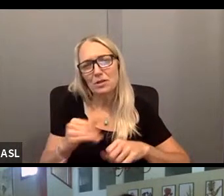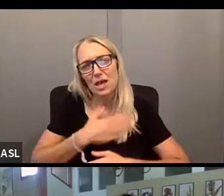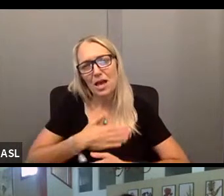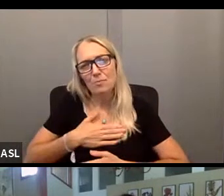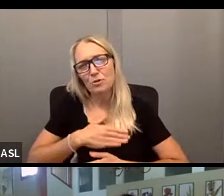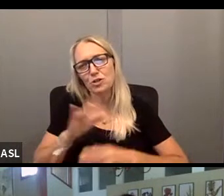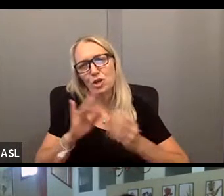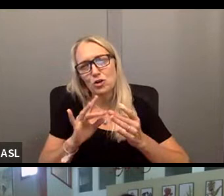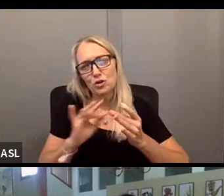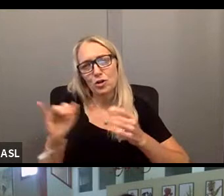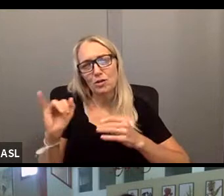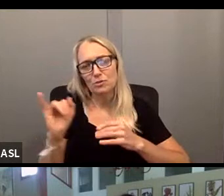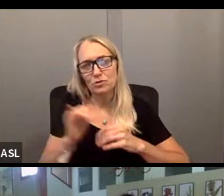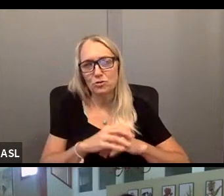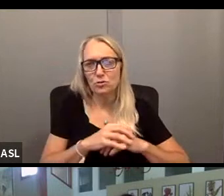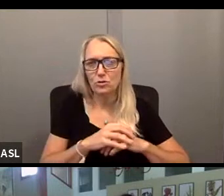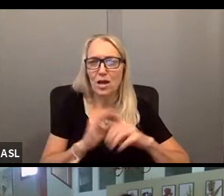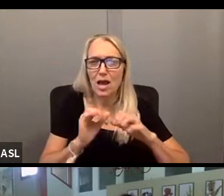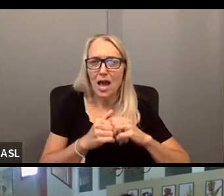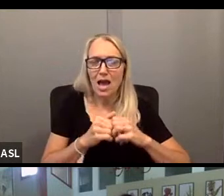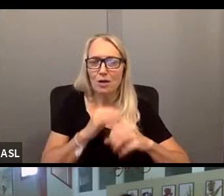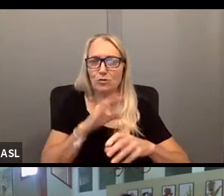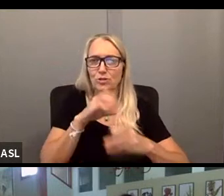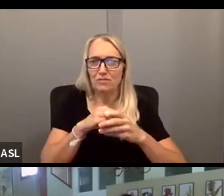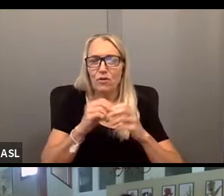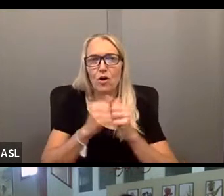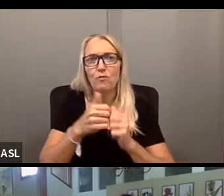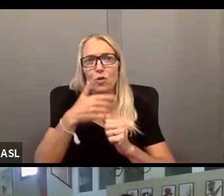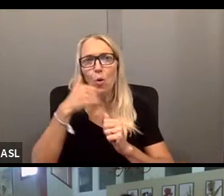well on engaging older